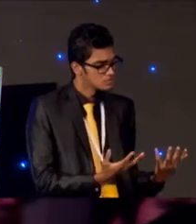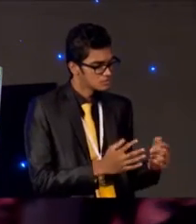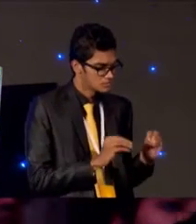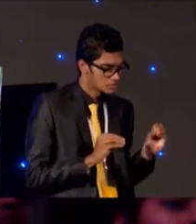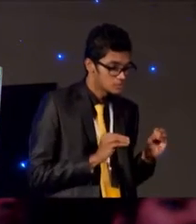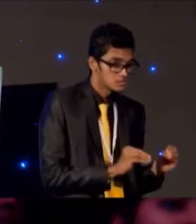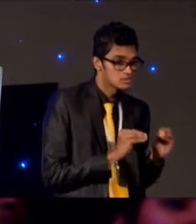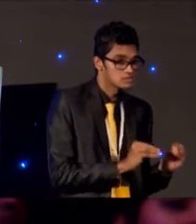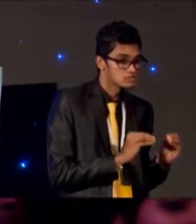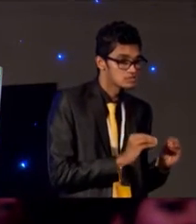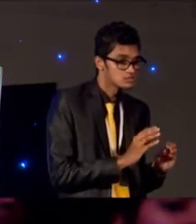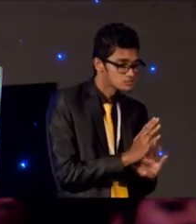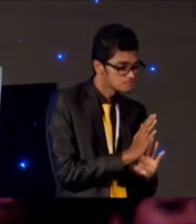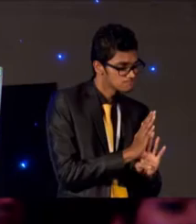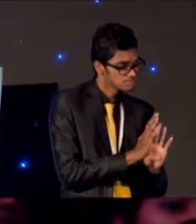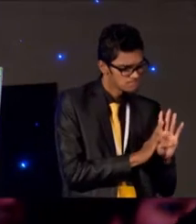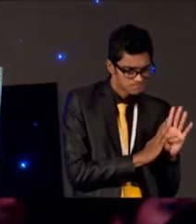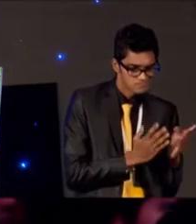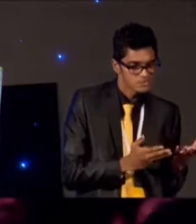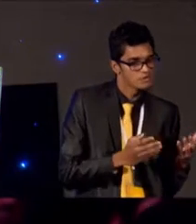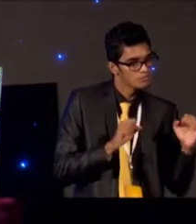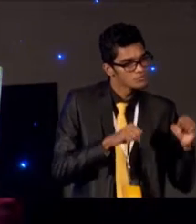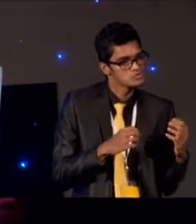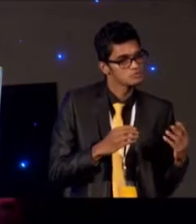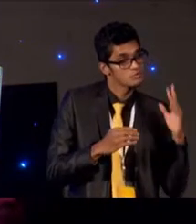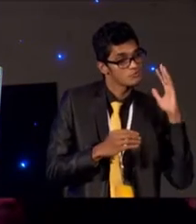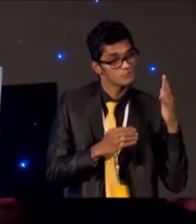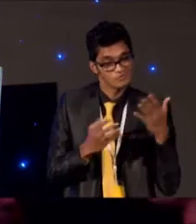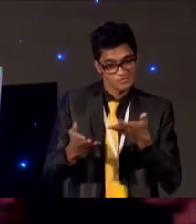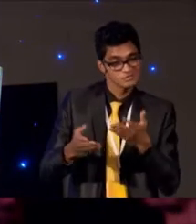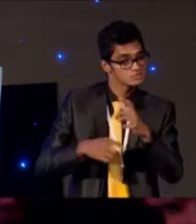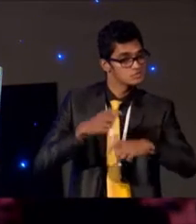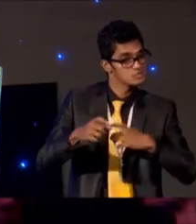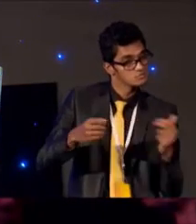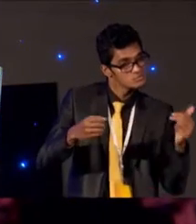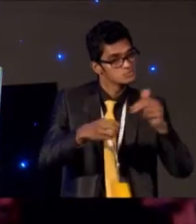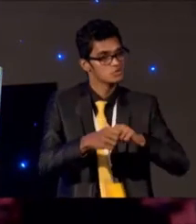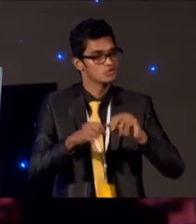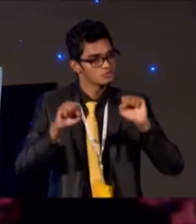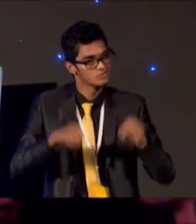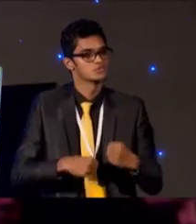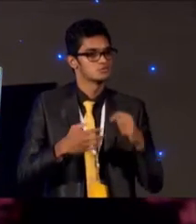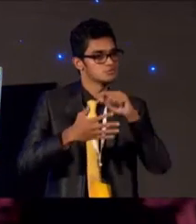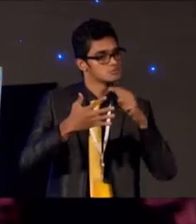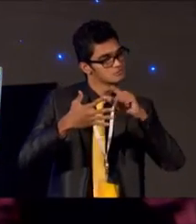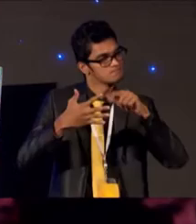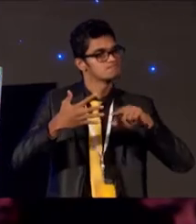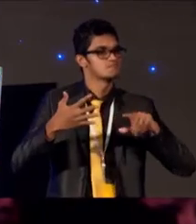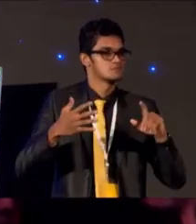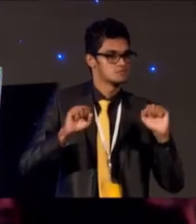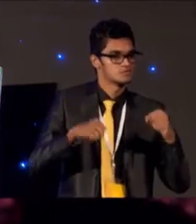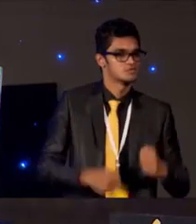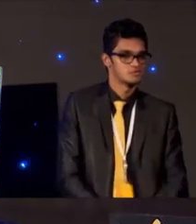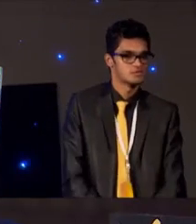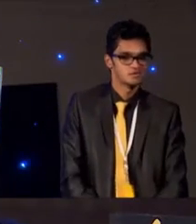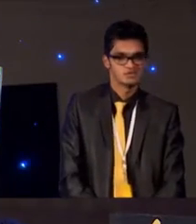do whatever, but at least they will be taught some mechanical skills which can bring them an employability. Thank you very much. Thanks,